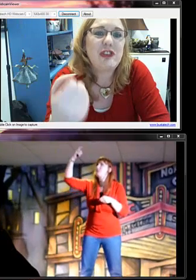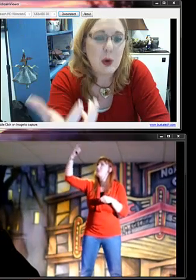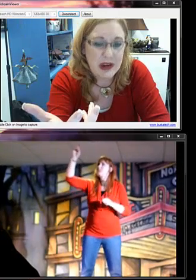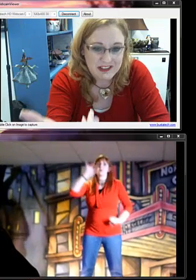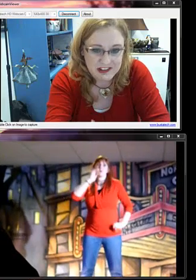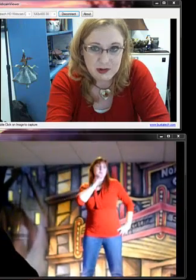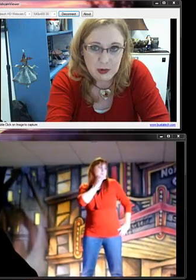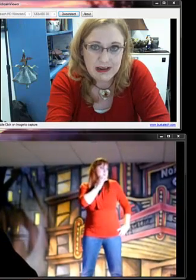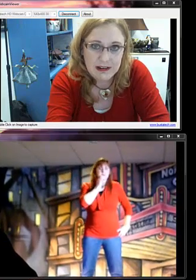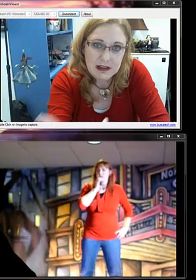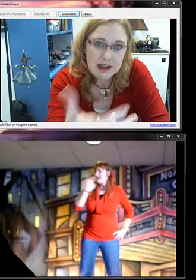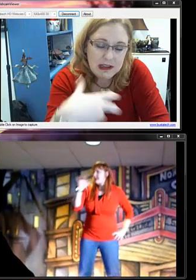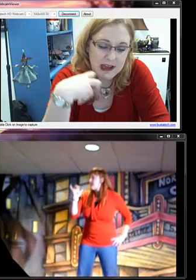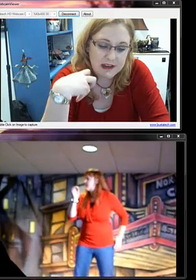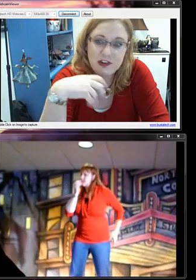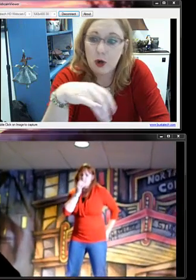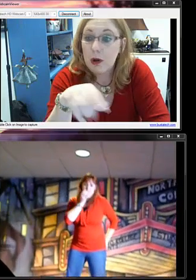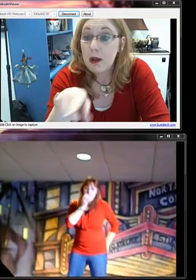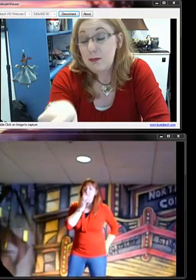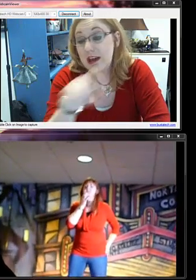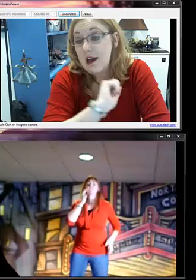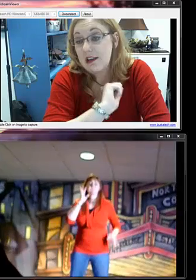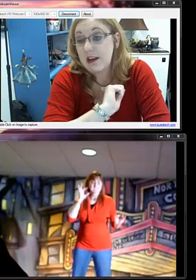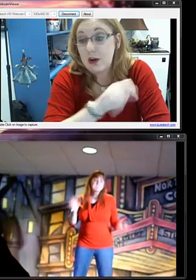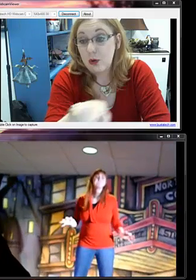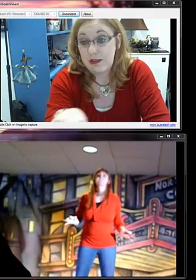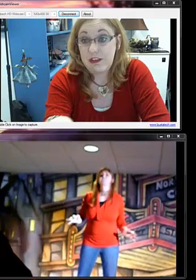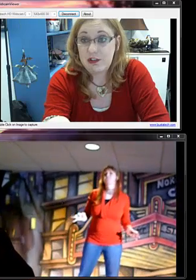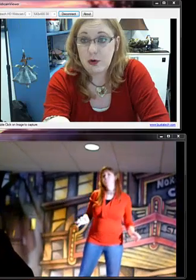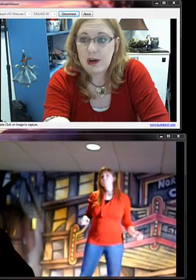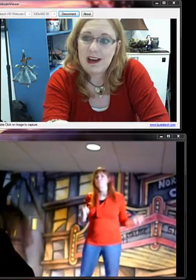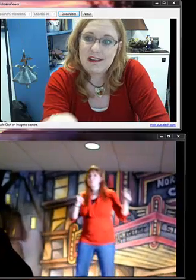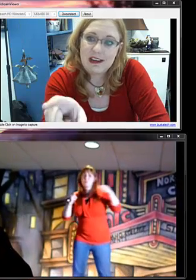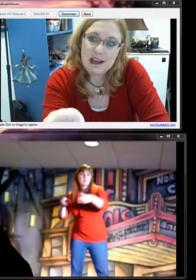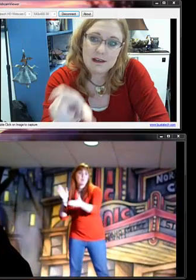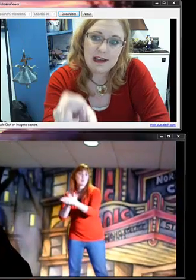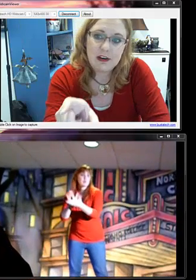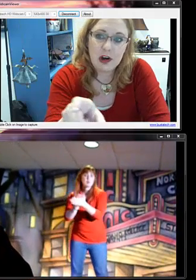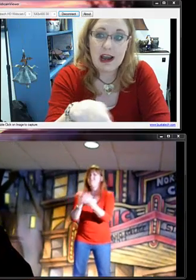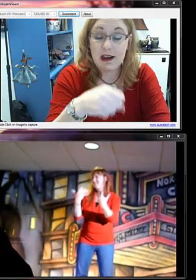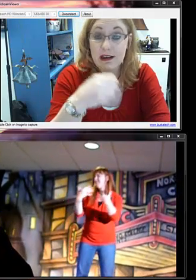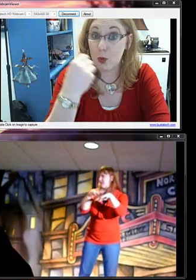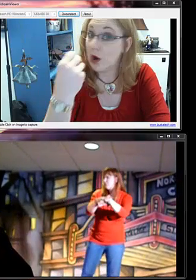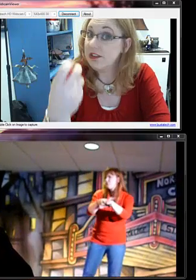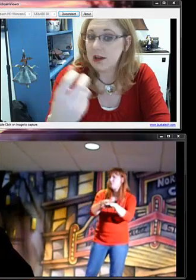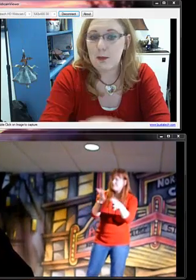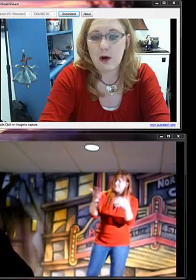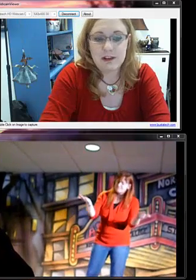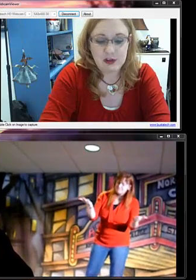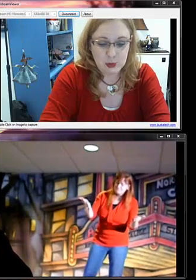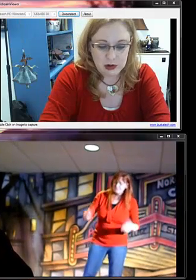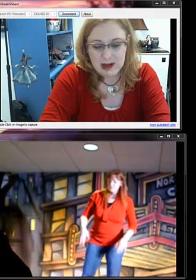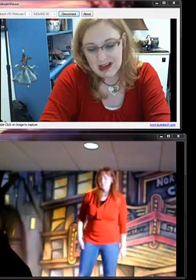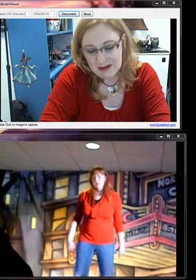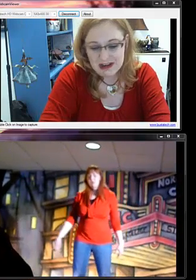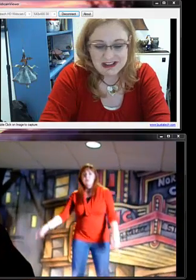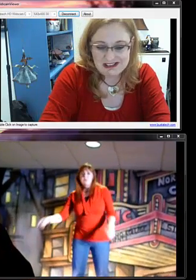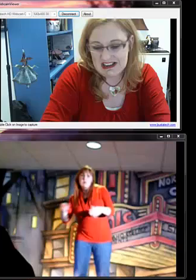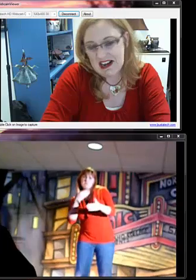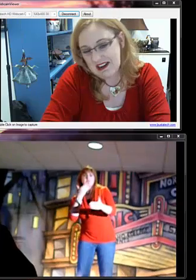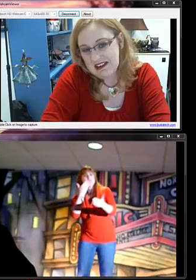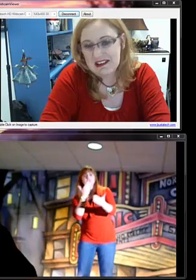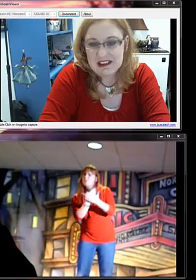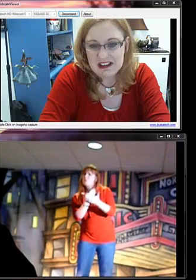wasn't showing the story. Okay, so because I know that this story I did again later and it was a lot more visual, I'm